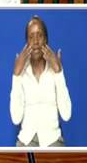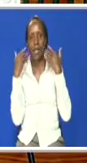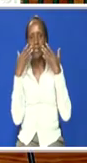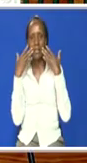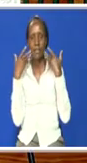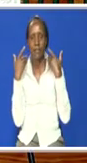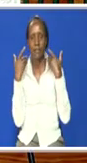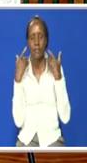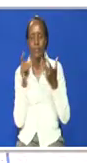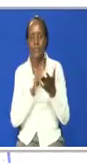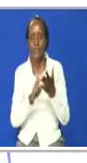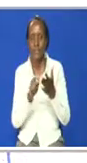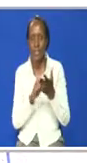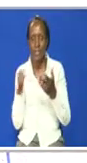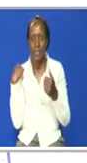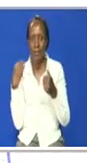Have you written number